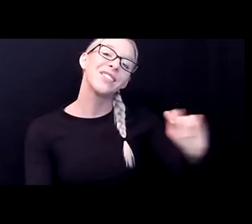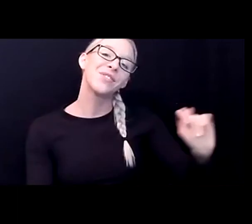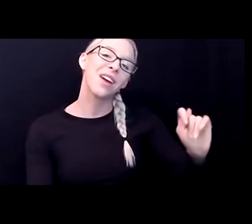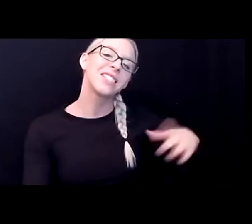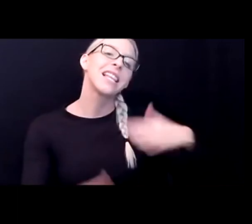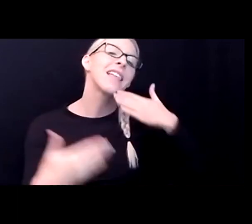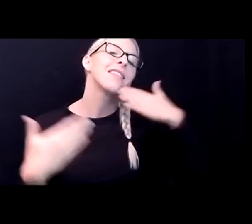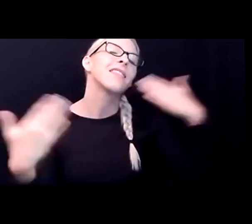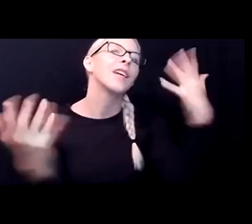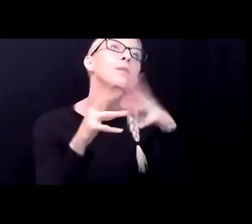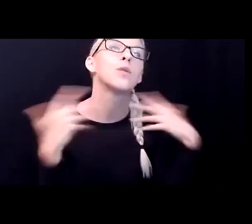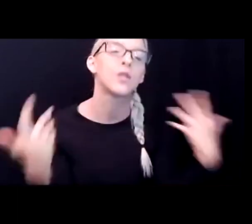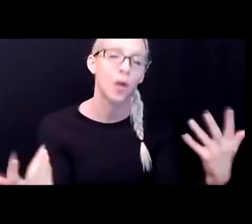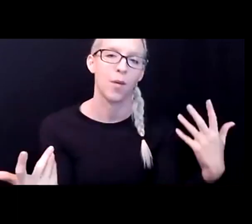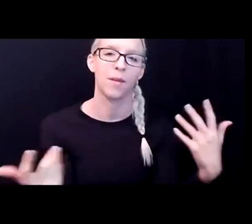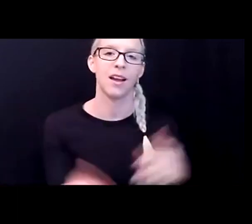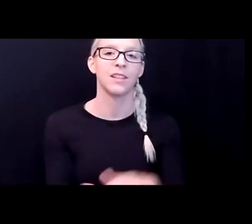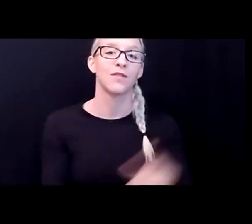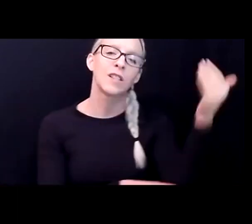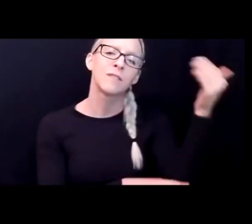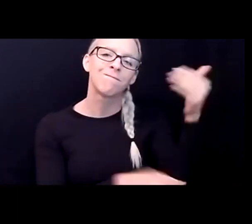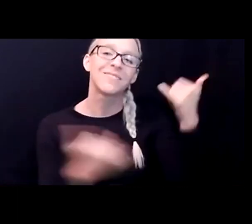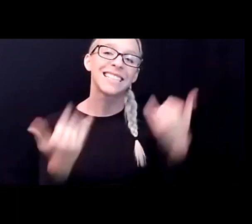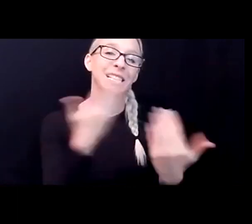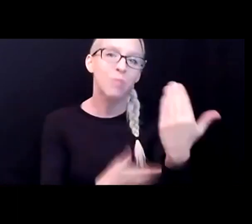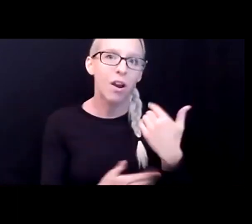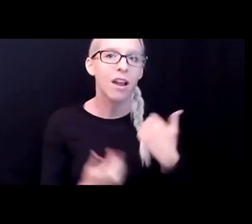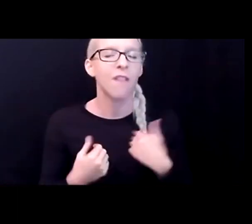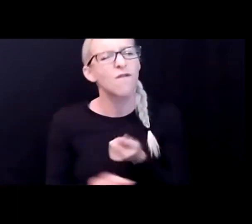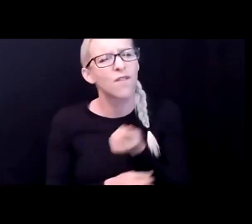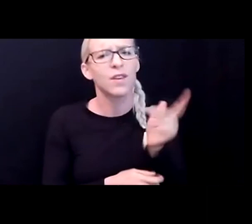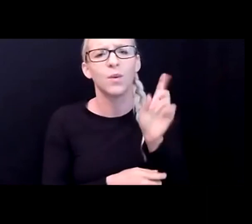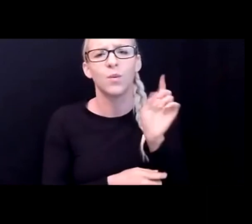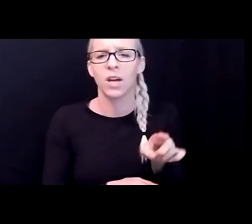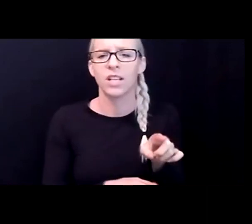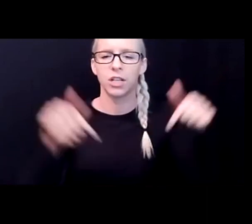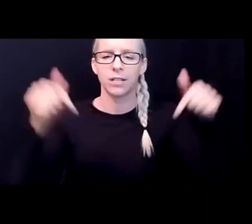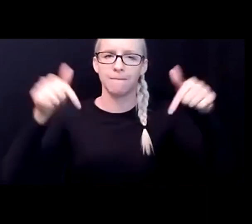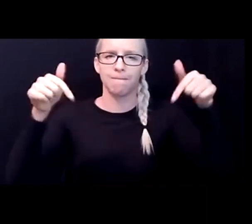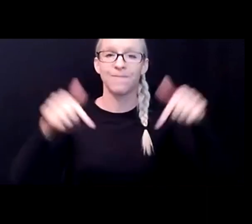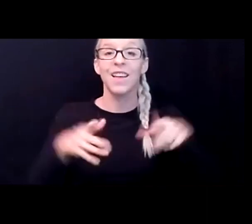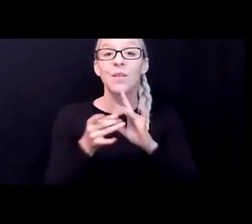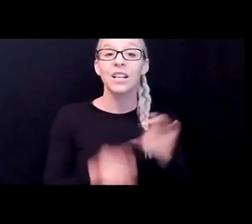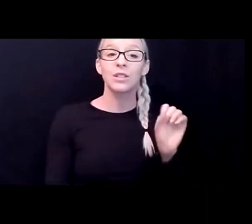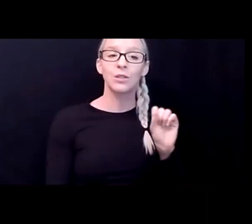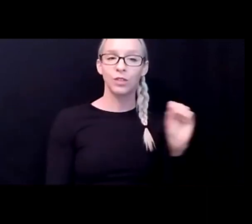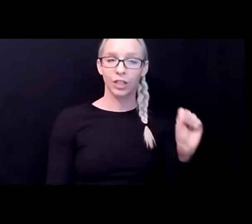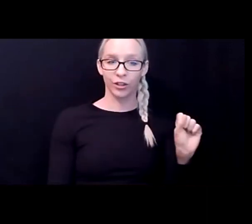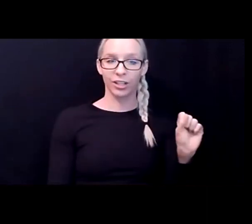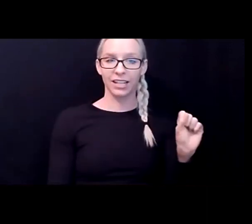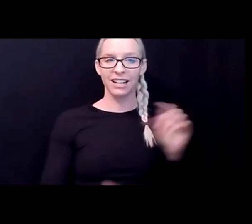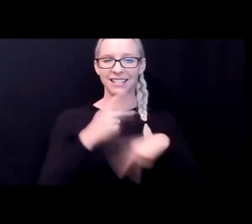much for spending some time with us this morning. I know there's several questions that came in that had to deal more with Social Security type